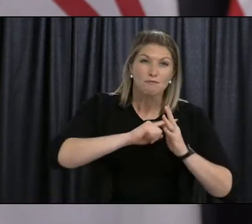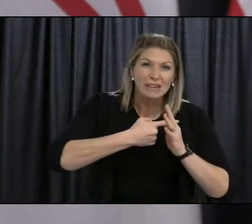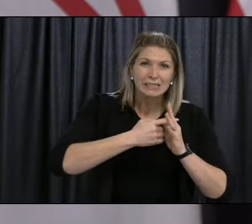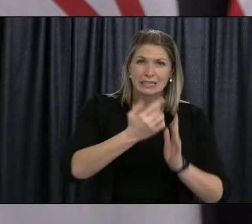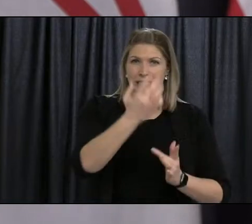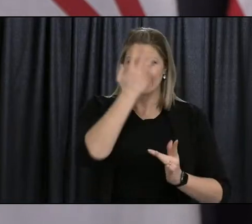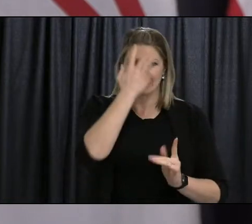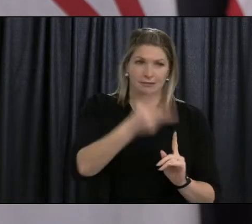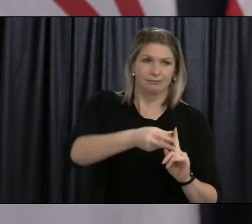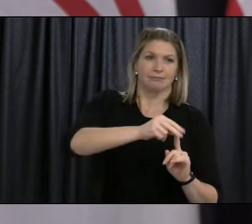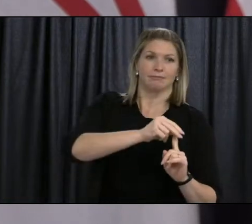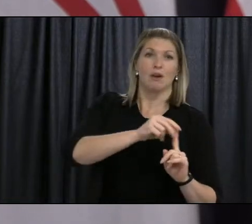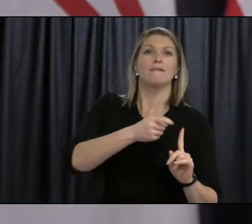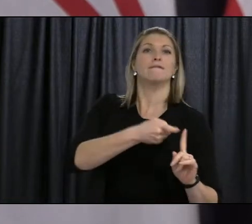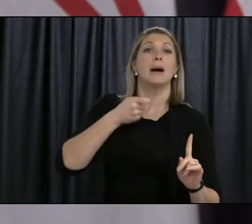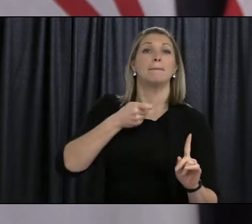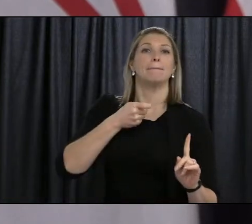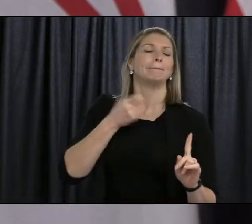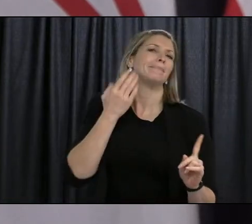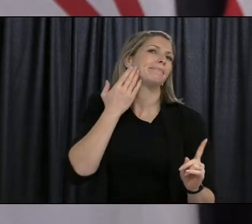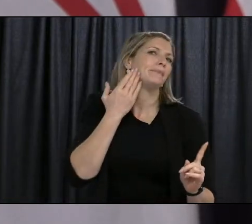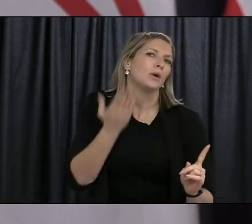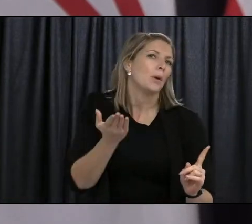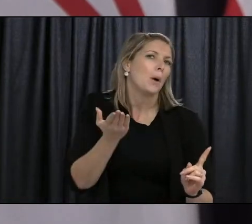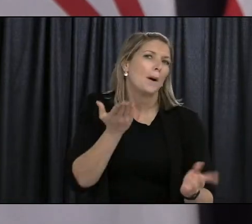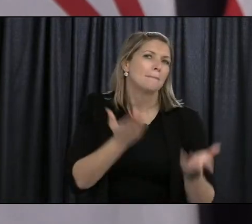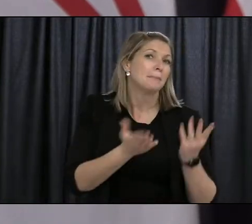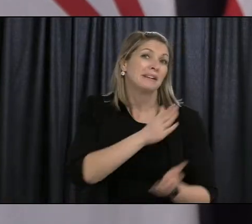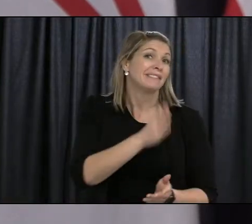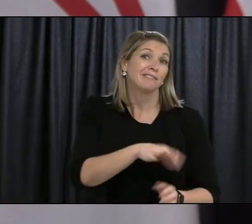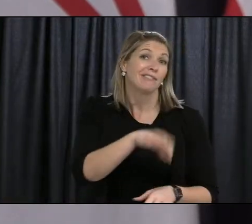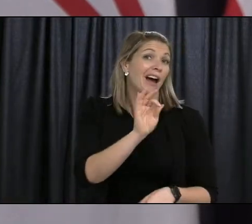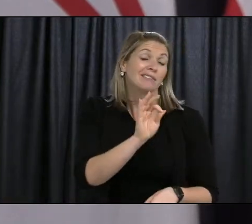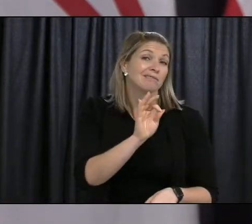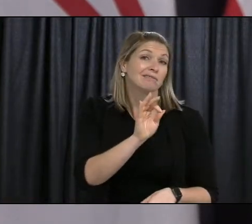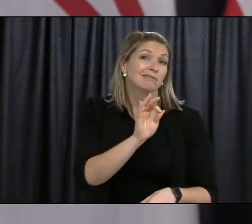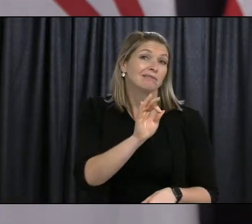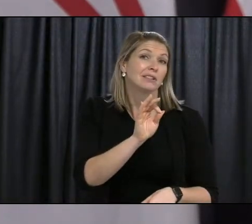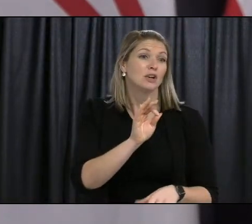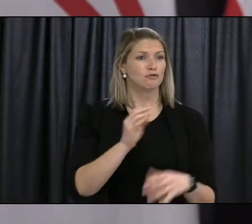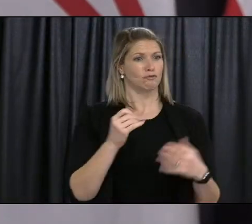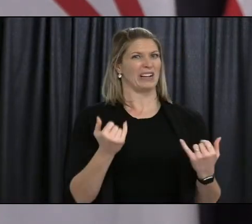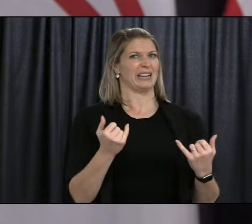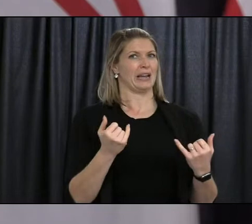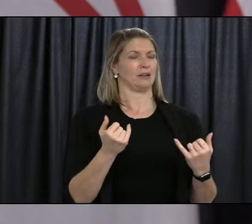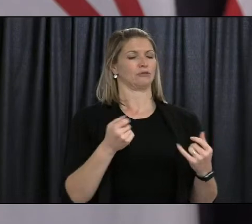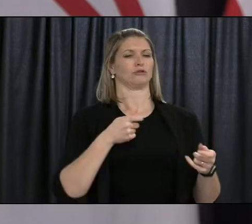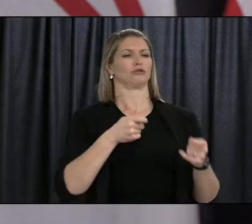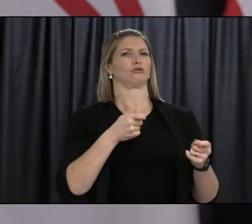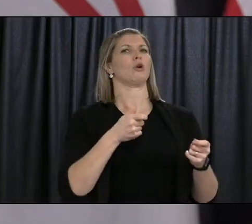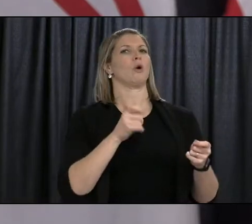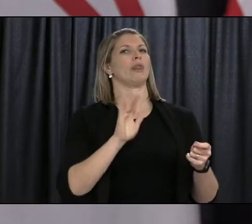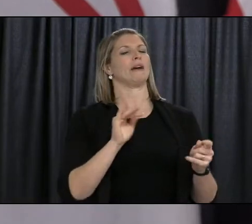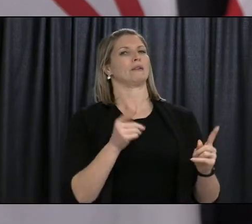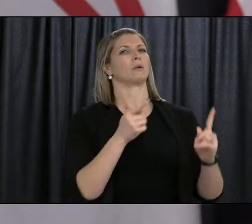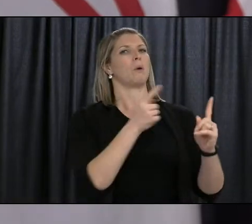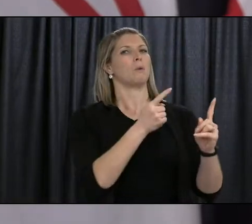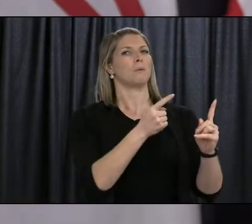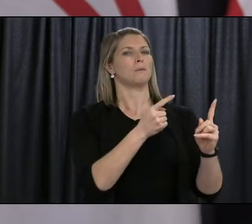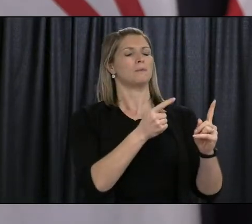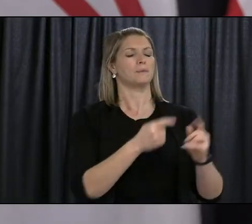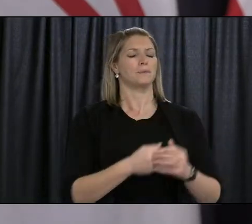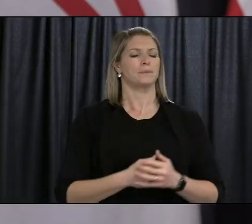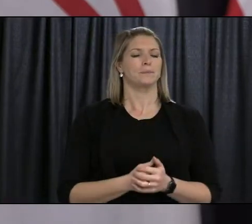part of our focus as well is to identify and contain any cases of COVID in the community. To help us do